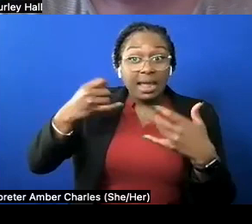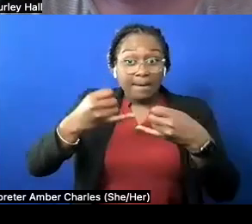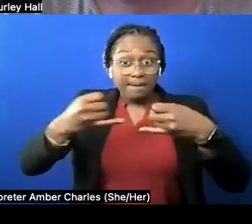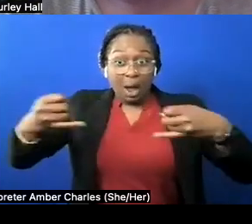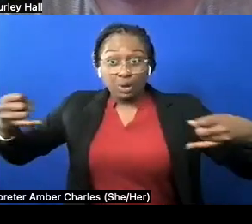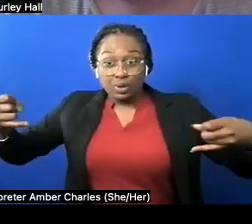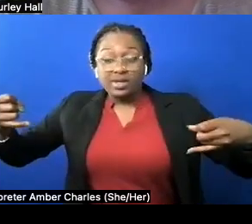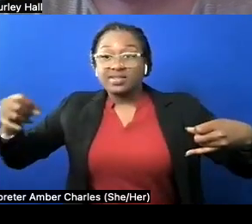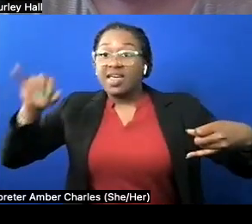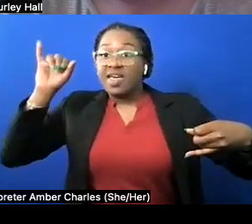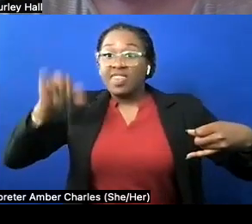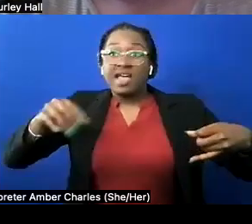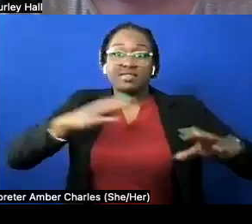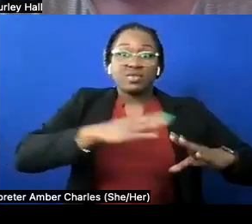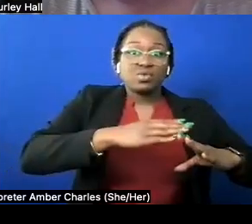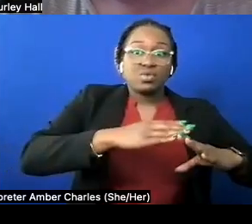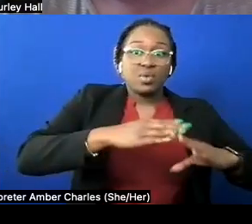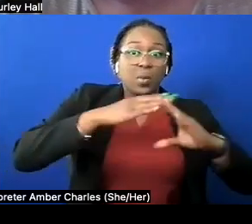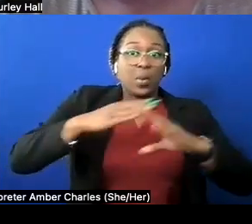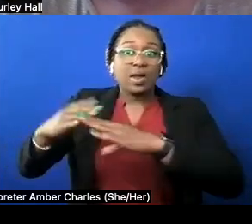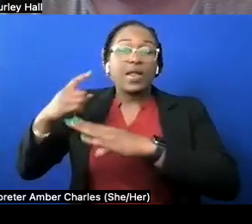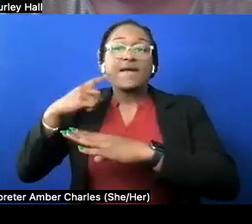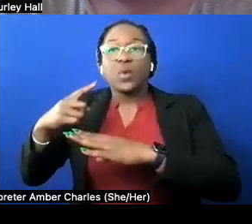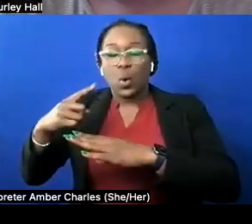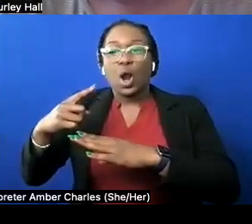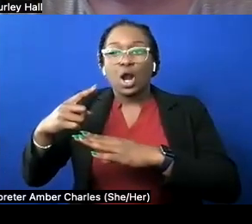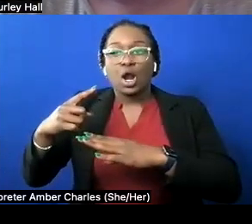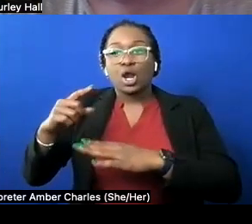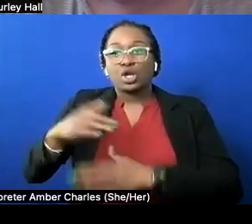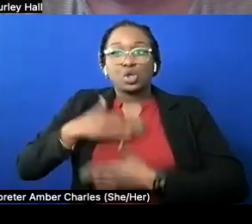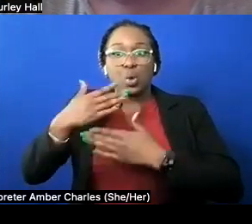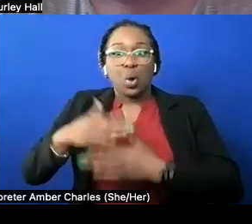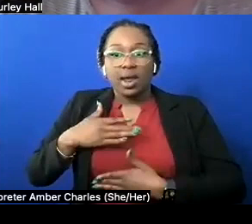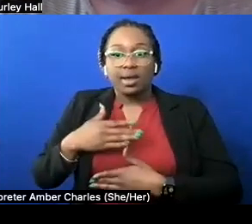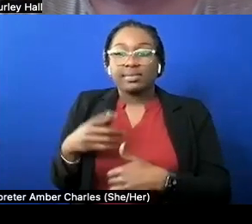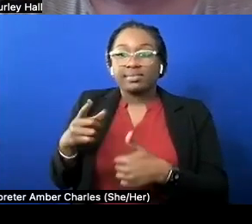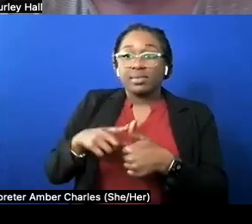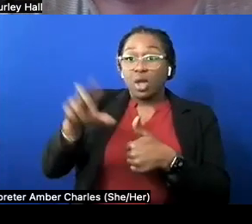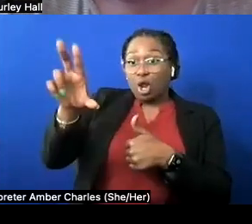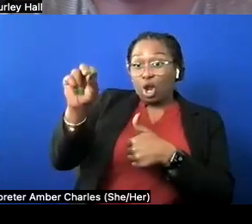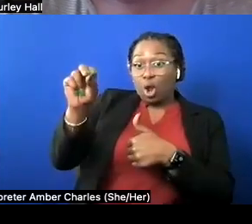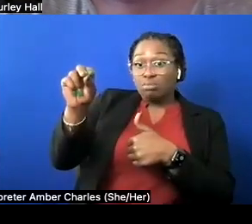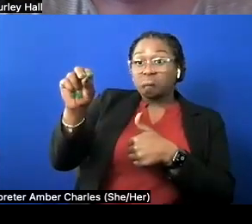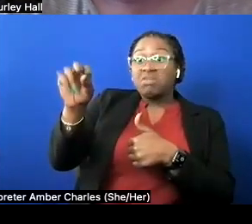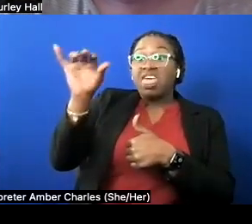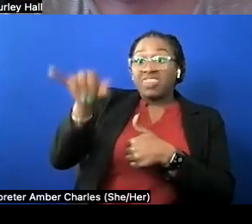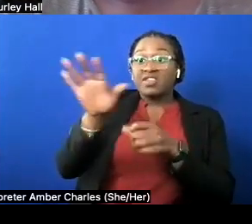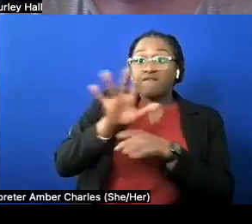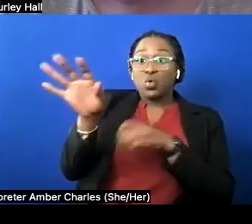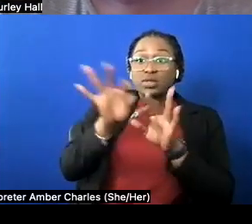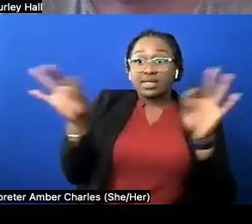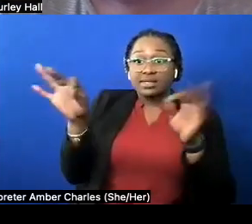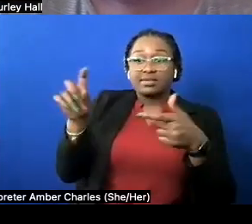guardrails for joy. So I'll say those again. So no is a full sentence, free